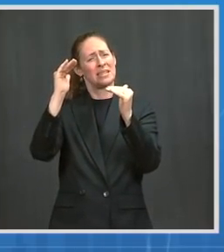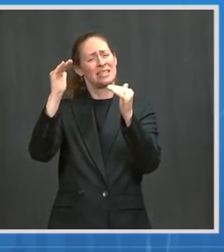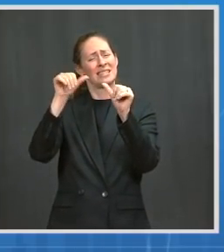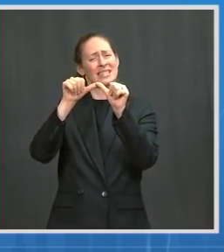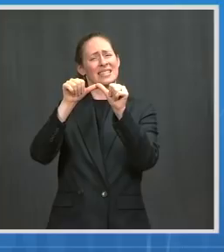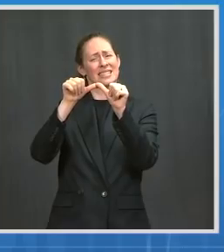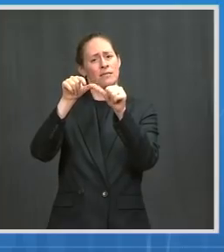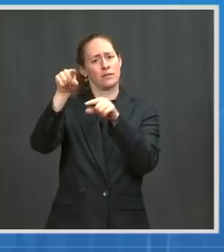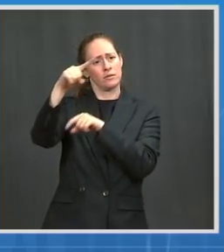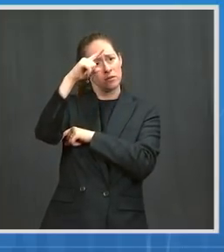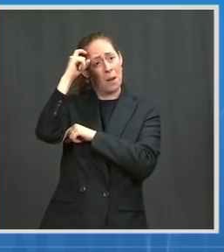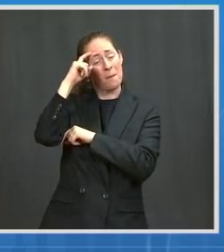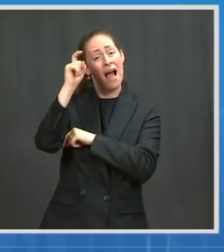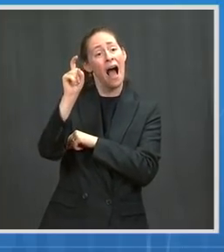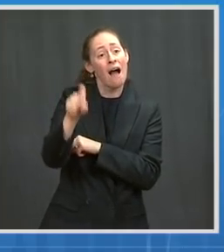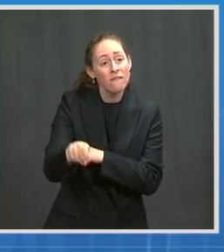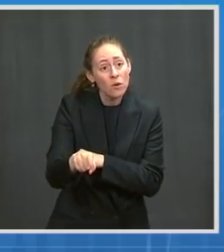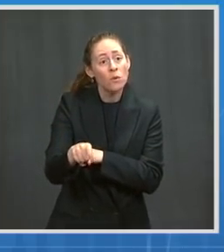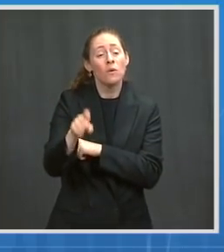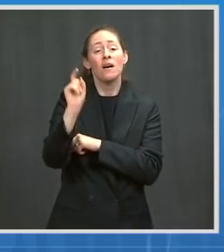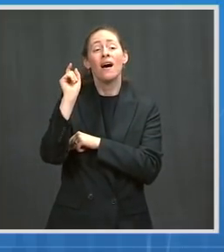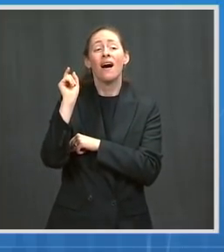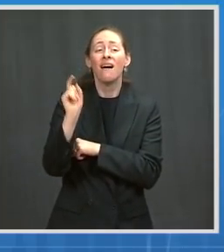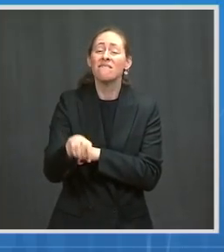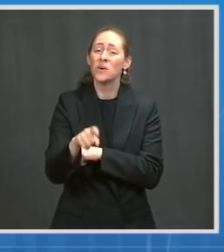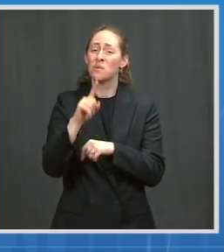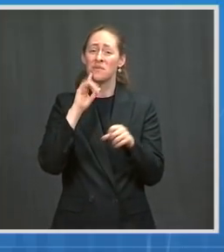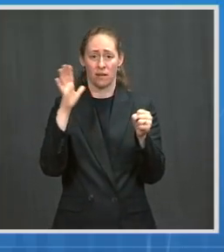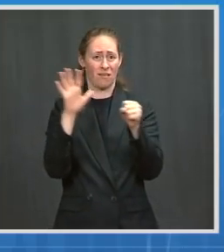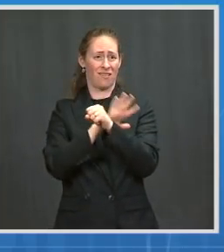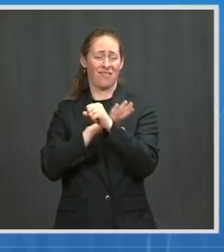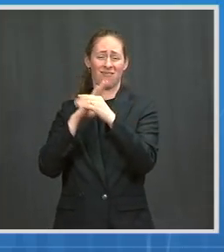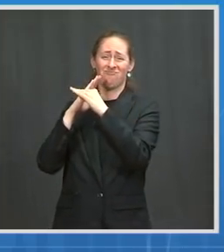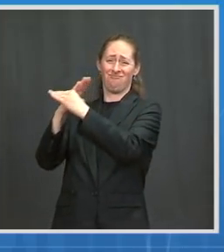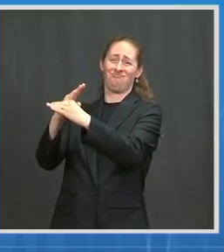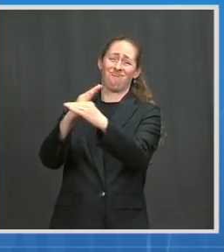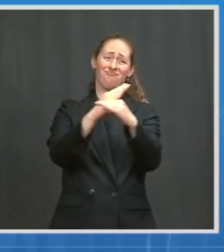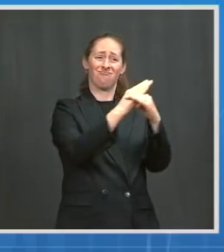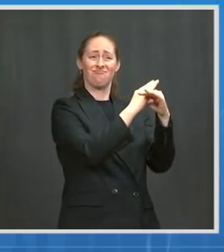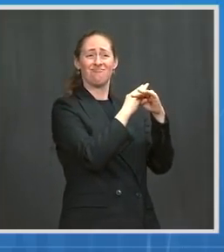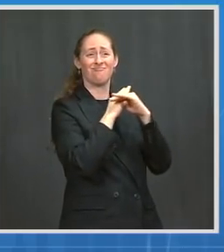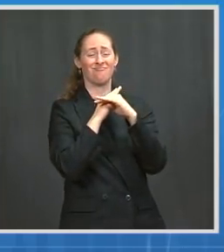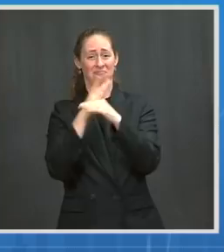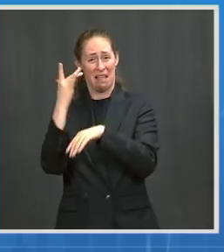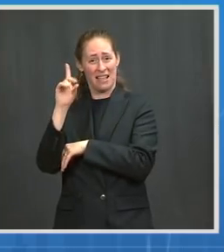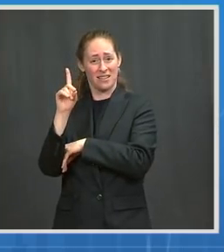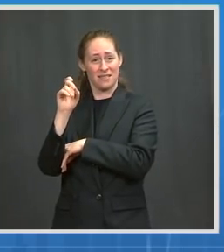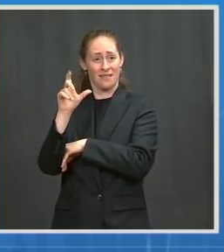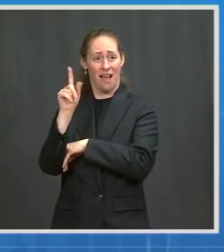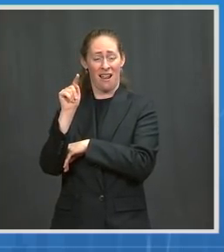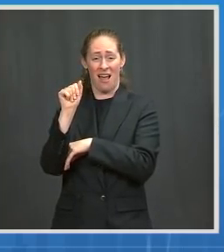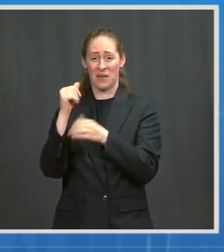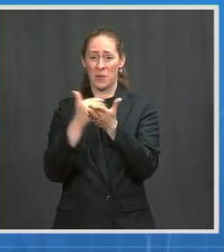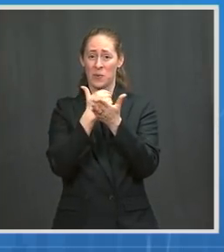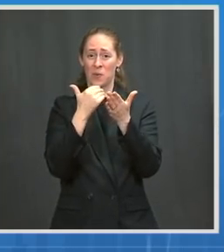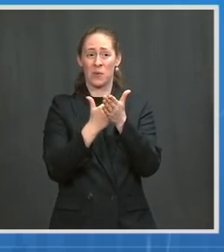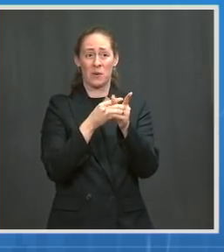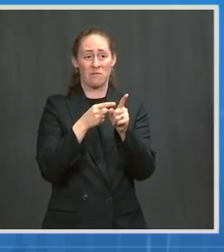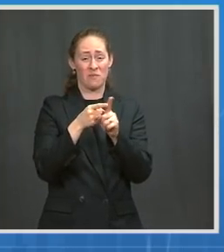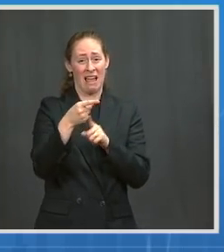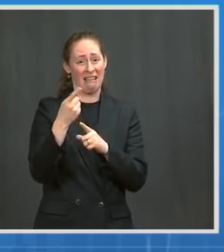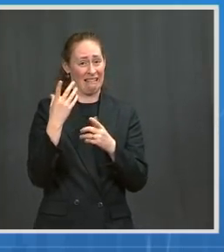have to get vaccinated in order to be protected against COVID-19, the Delta variant, and any other variants that might come down the road.